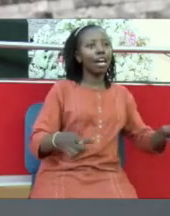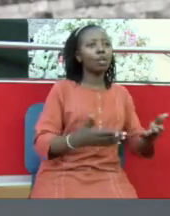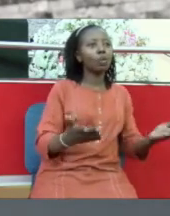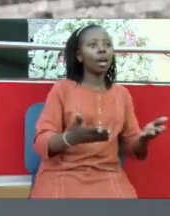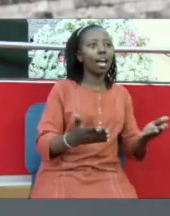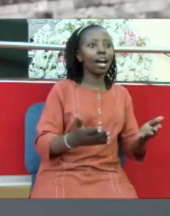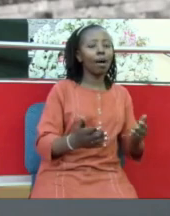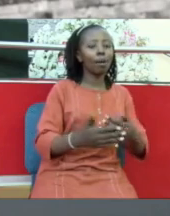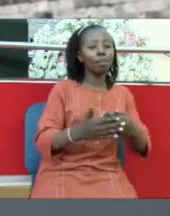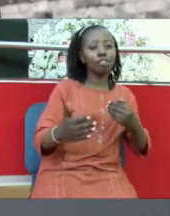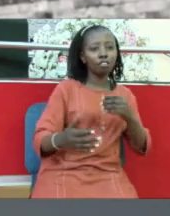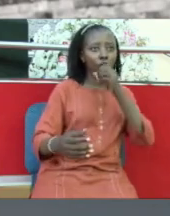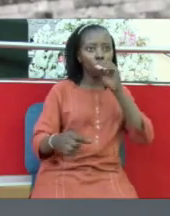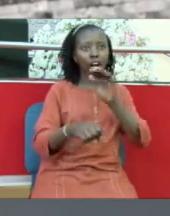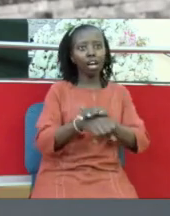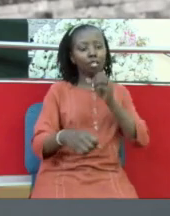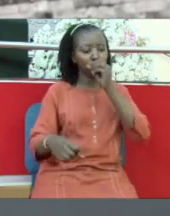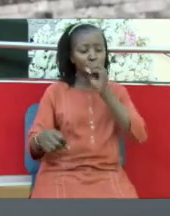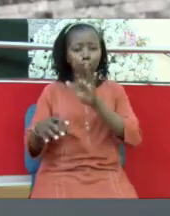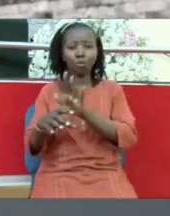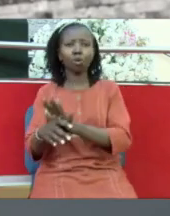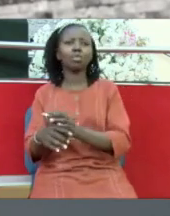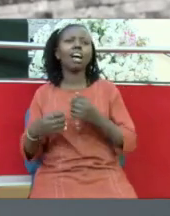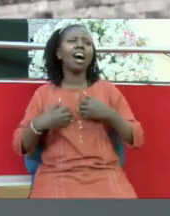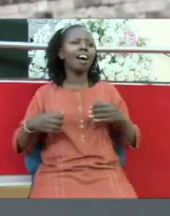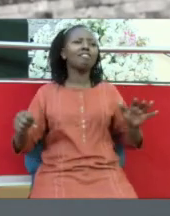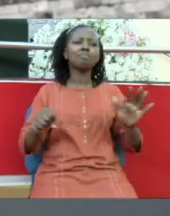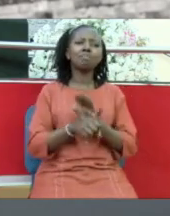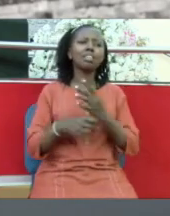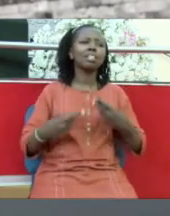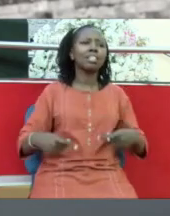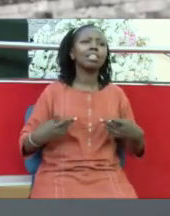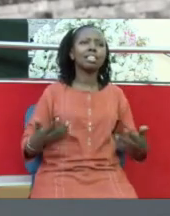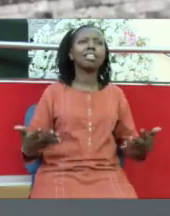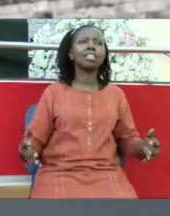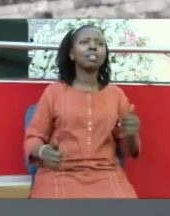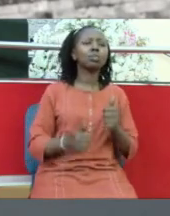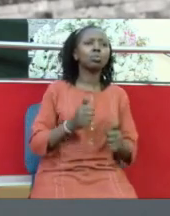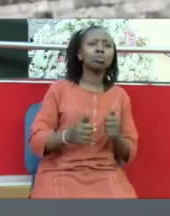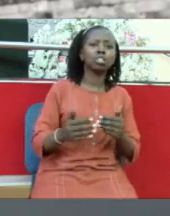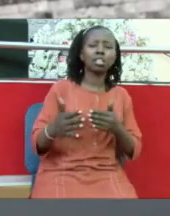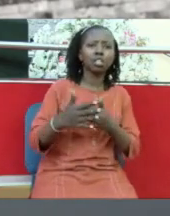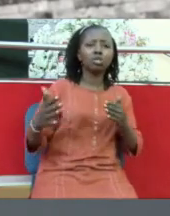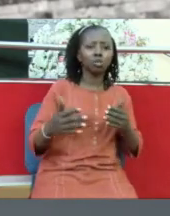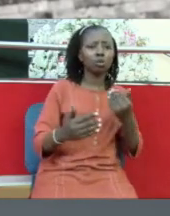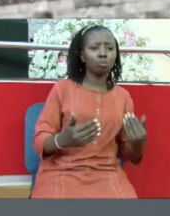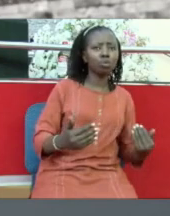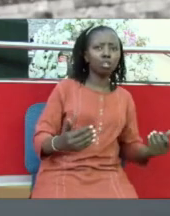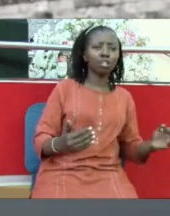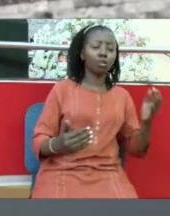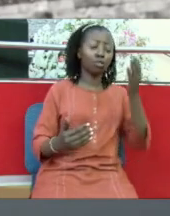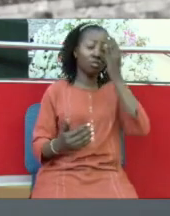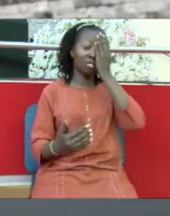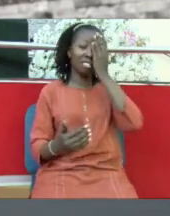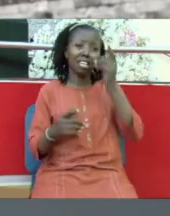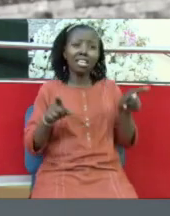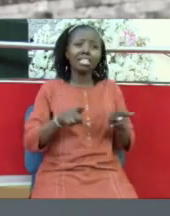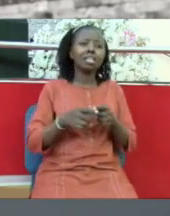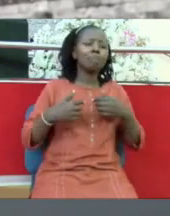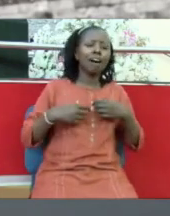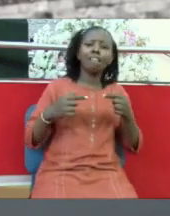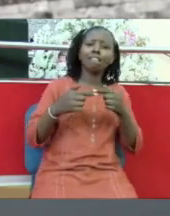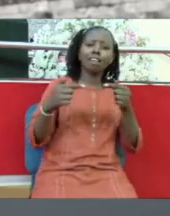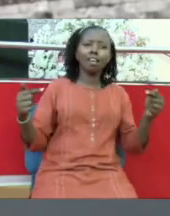there were many things that would stop them. There were enemies. And there were physical elements.